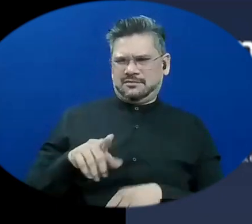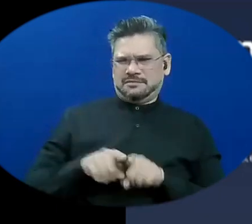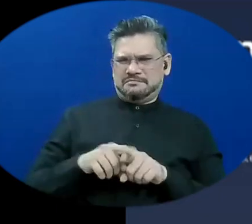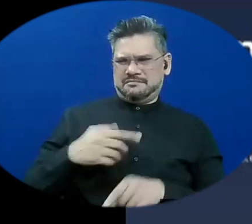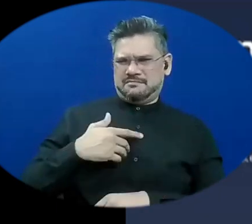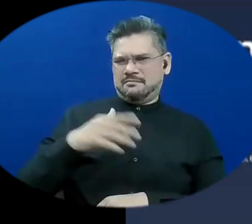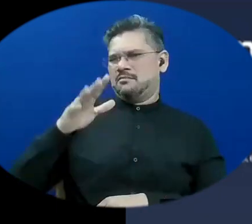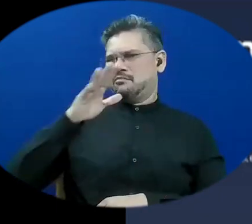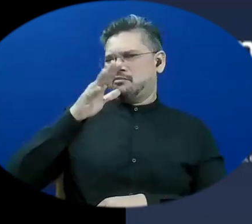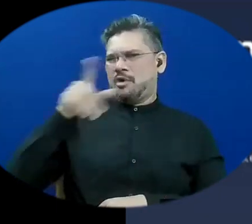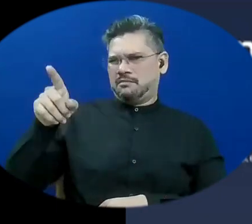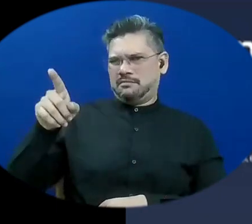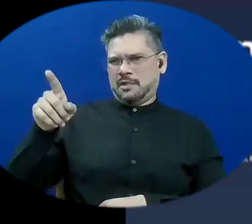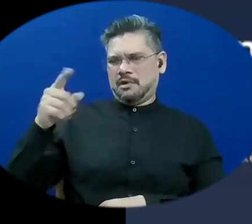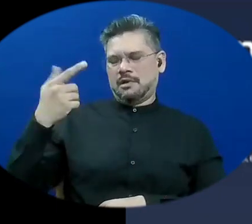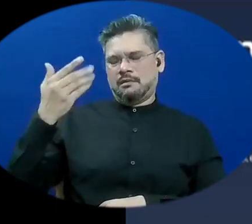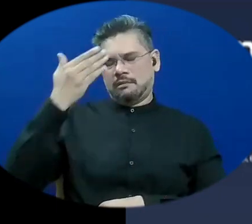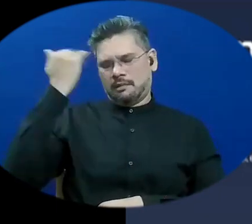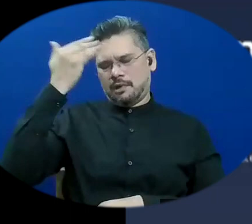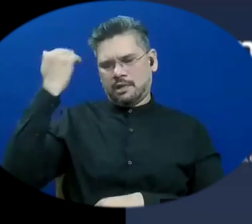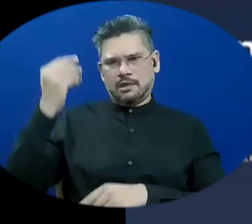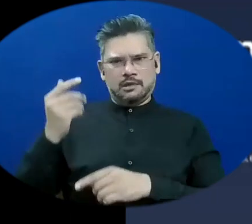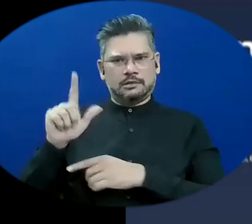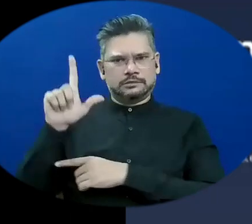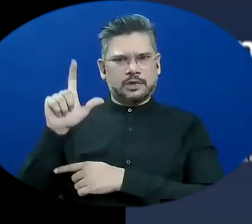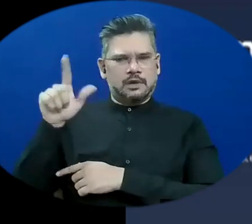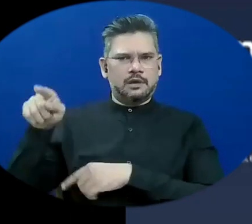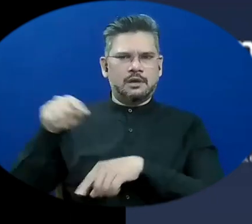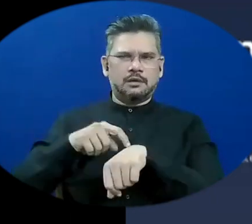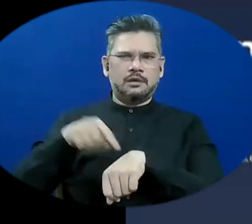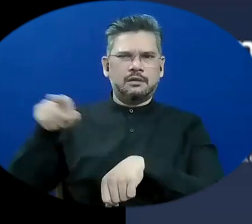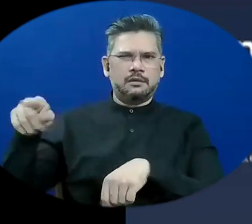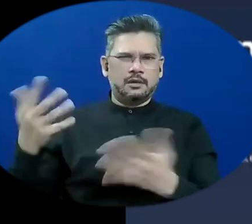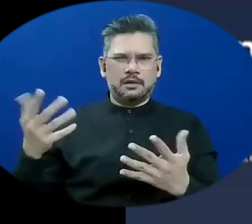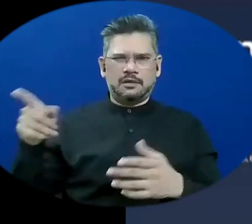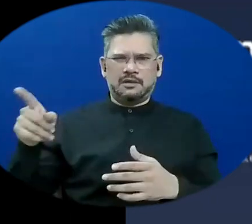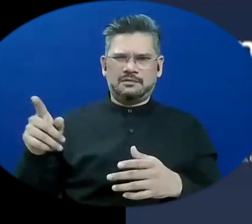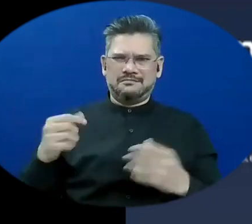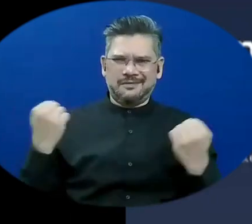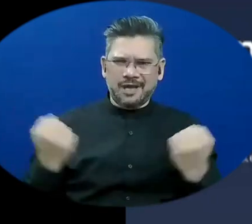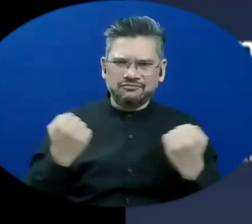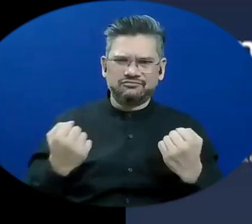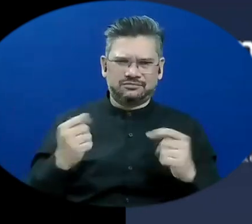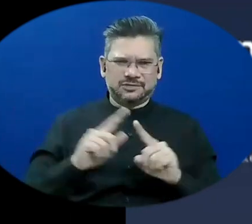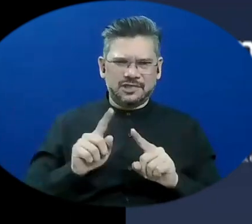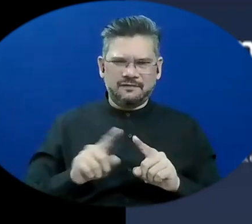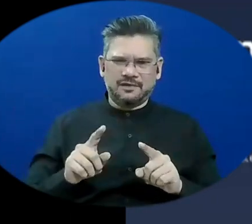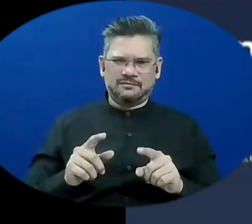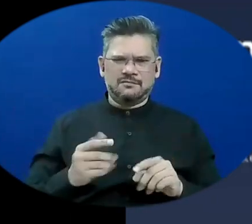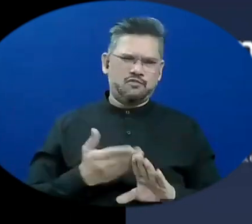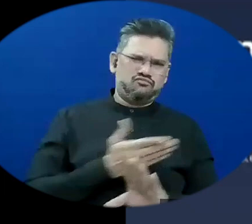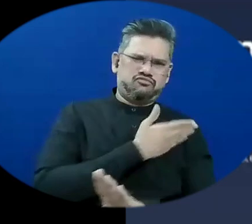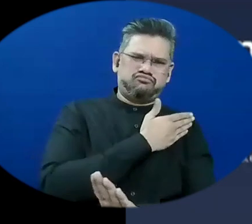when suddenly her actions and our normal way of living